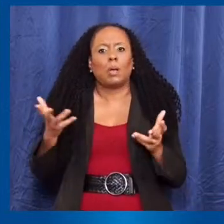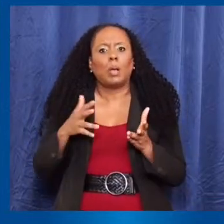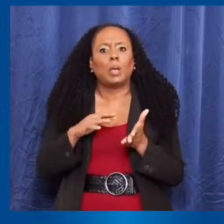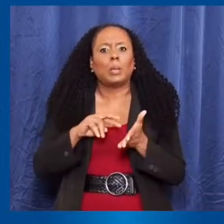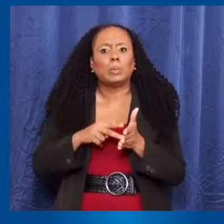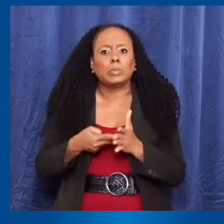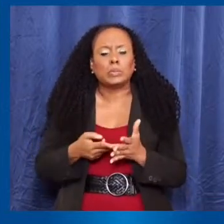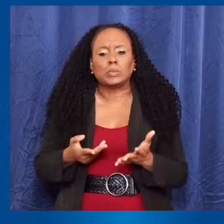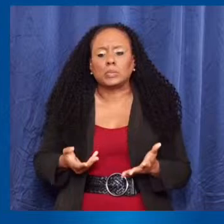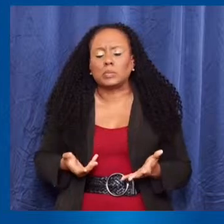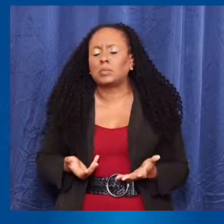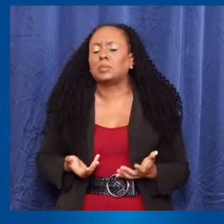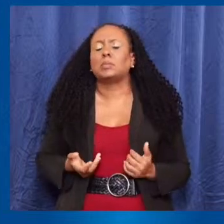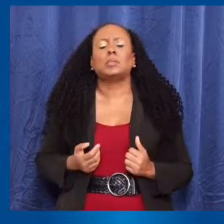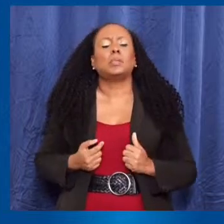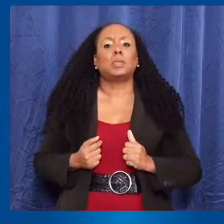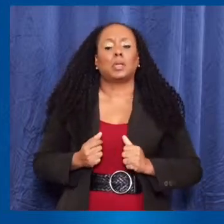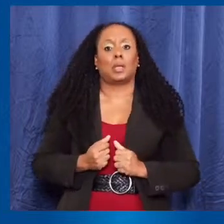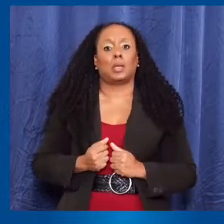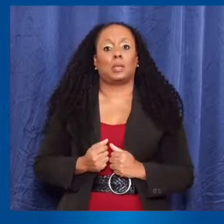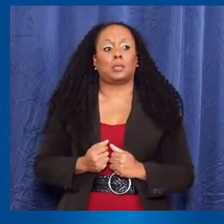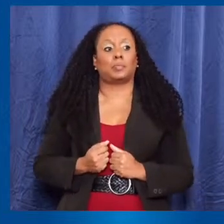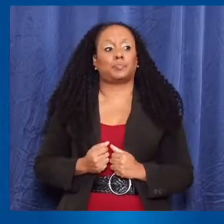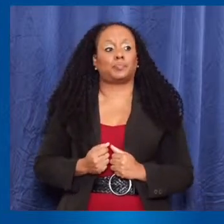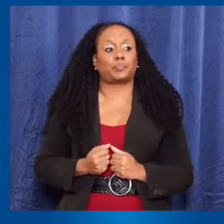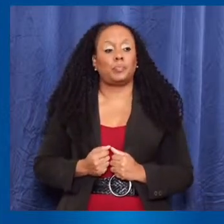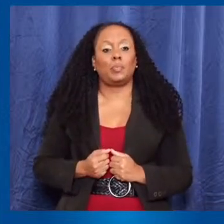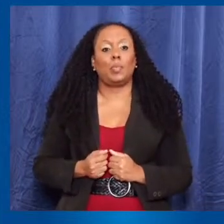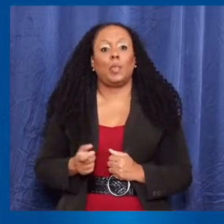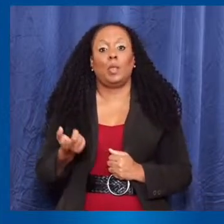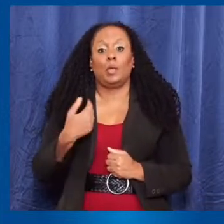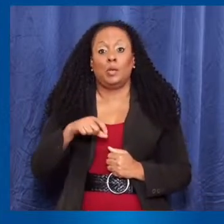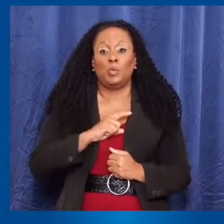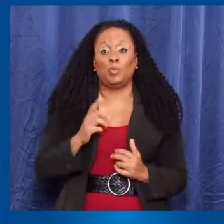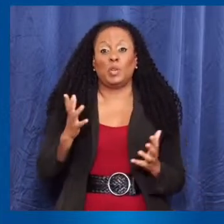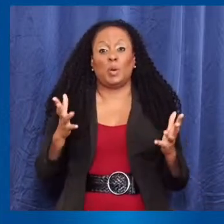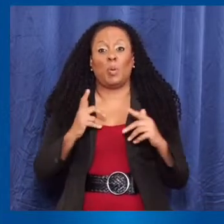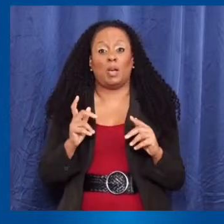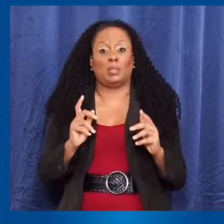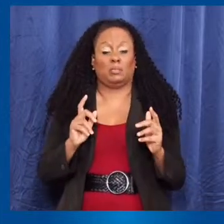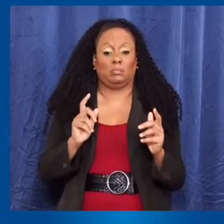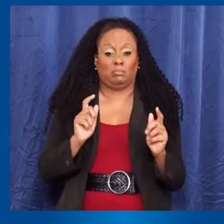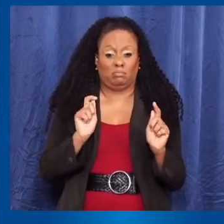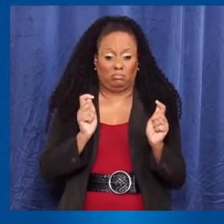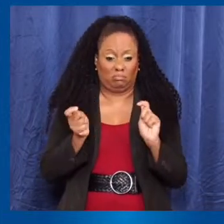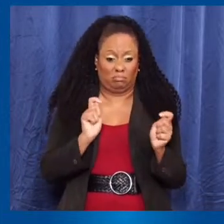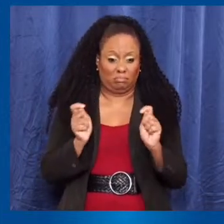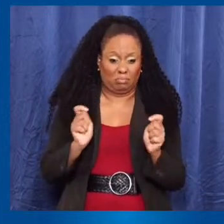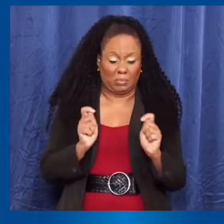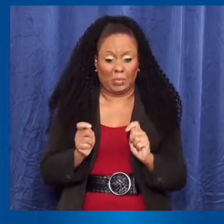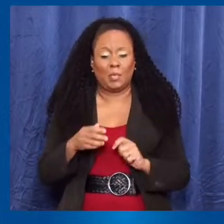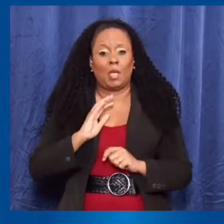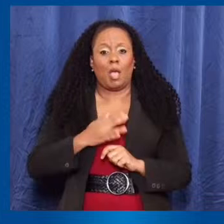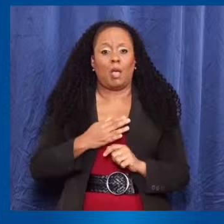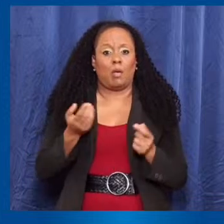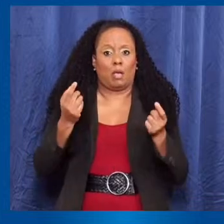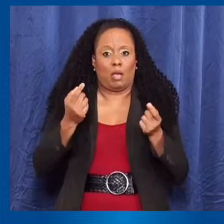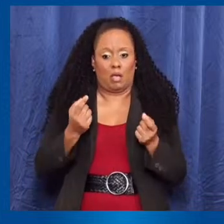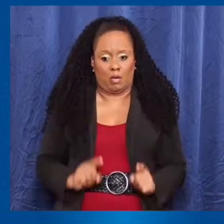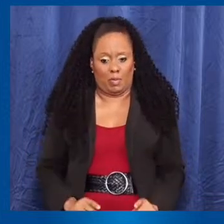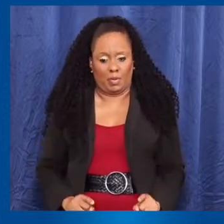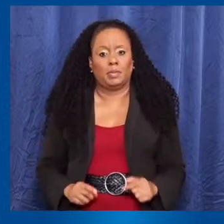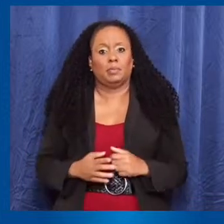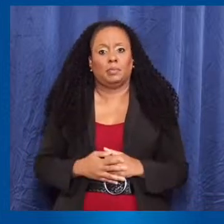the global financial pact that we want to reconstruct the architecture? Is that if we don't have the